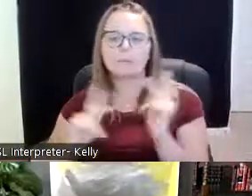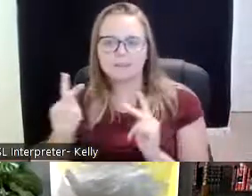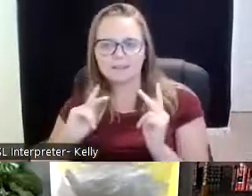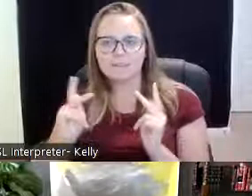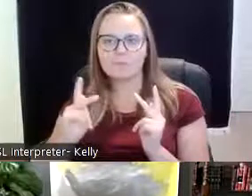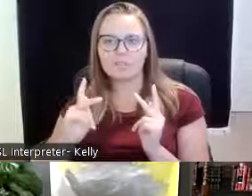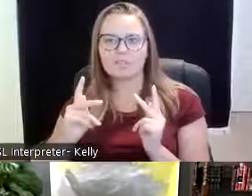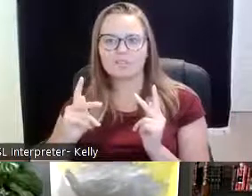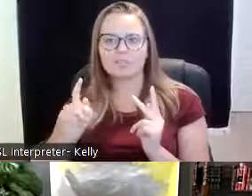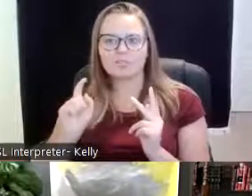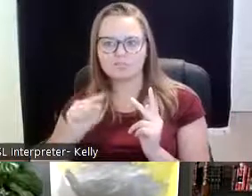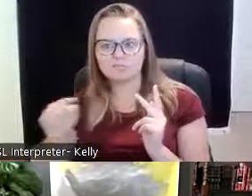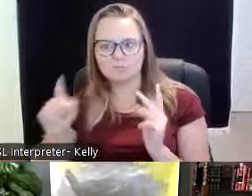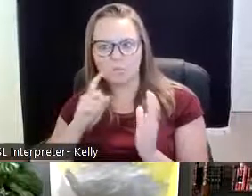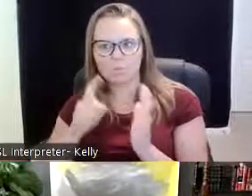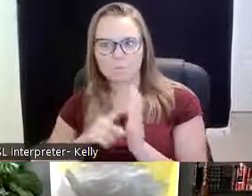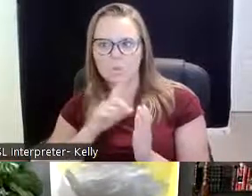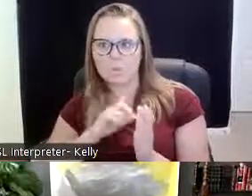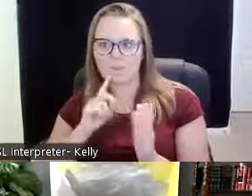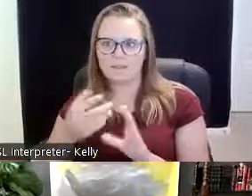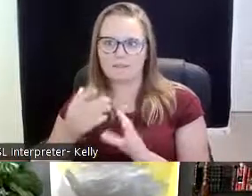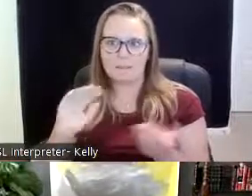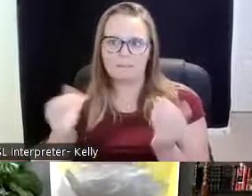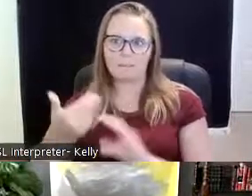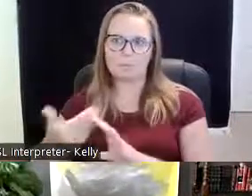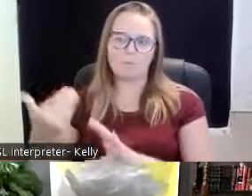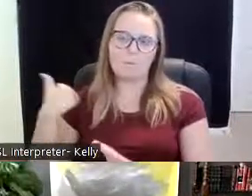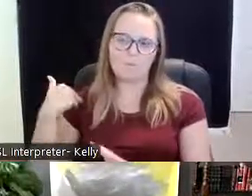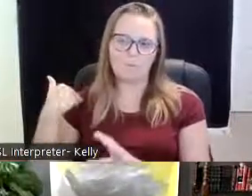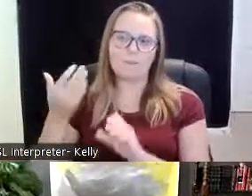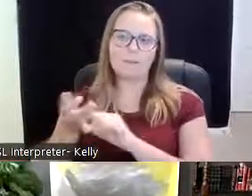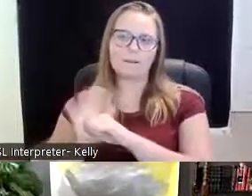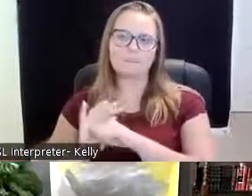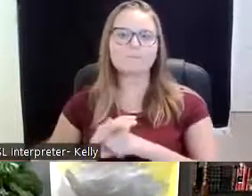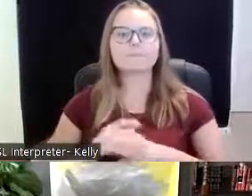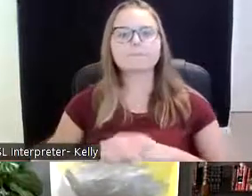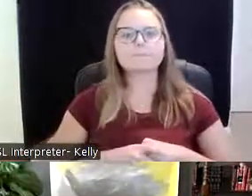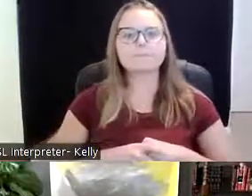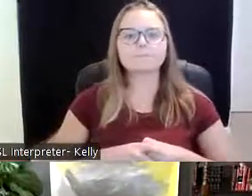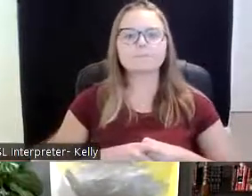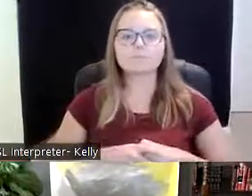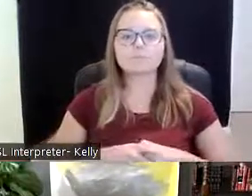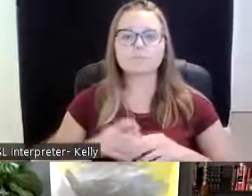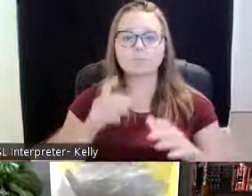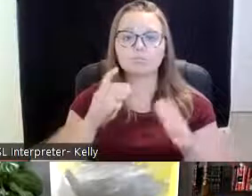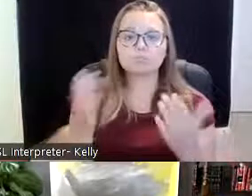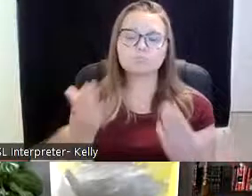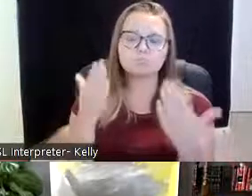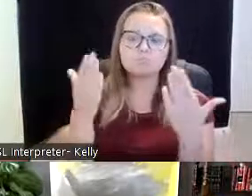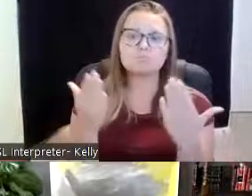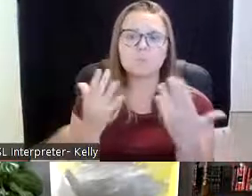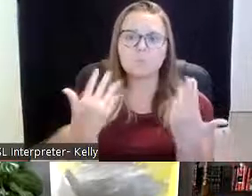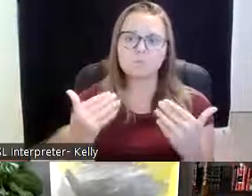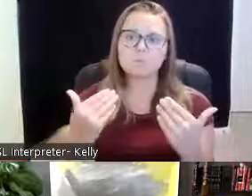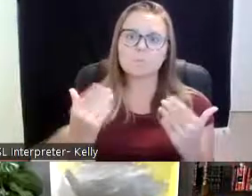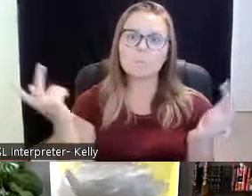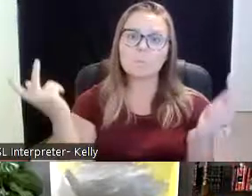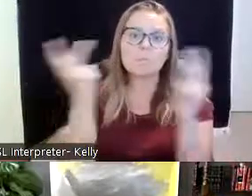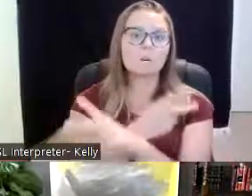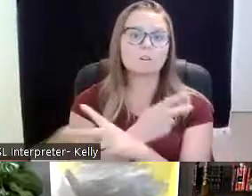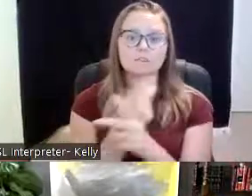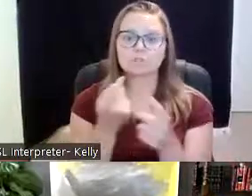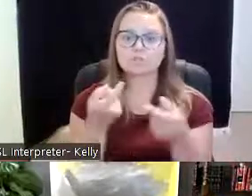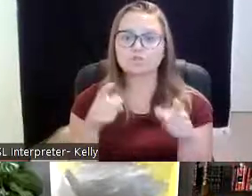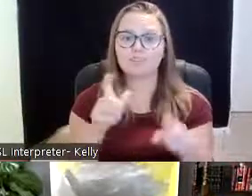the pandemic. So this does suggest that things did get worse during this